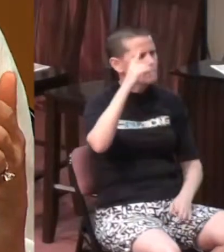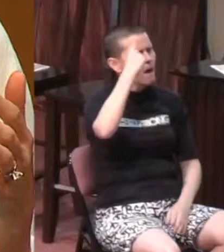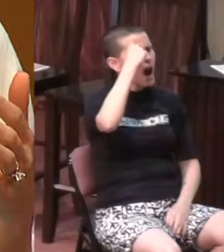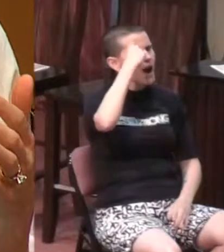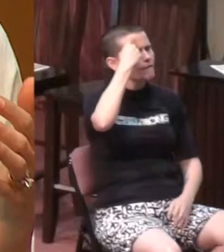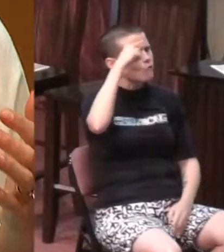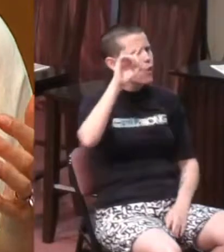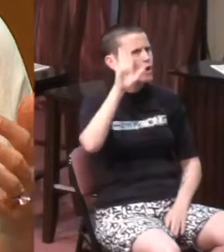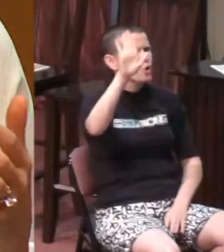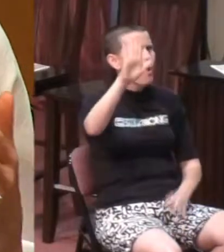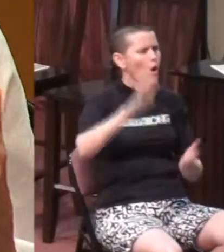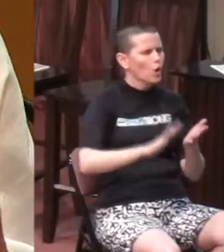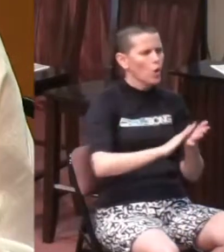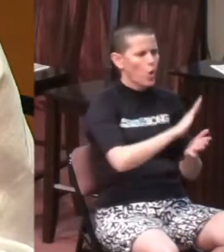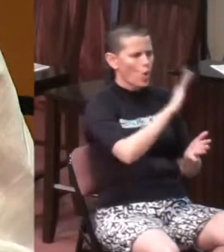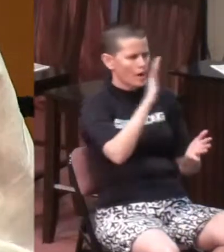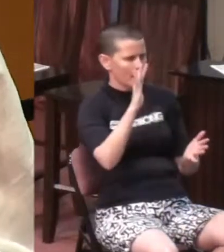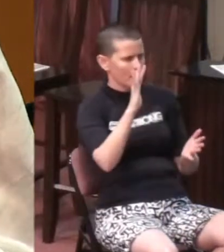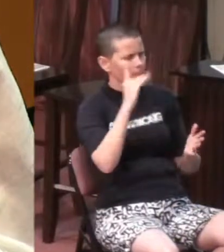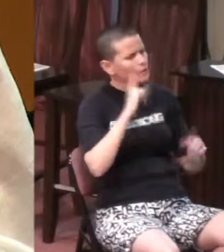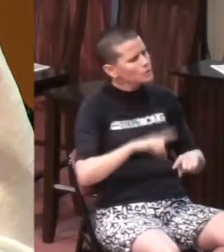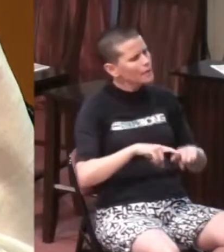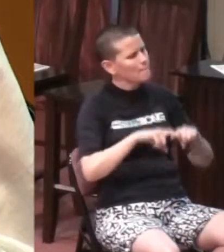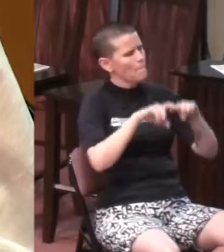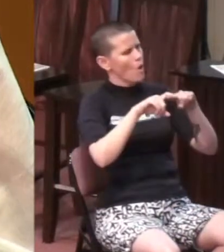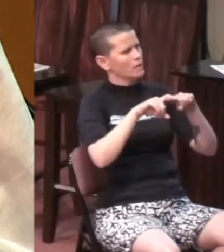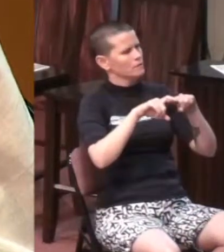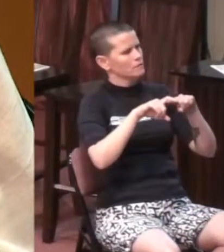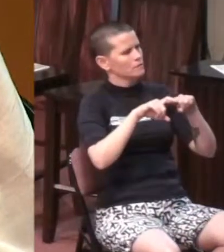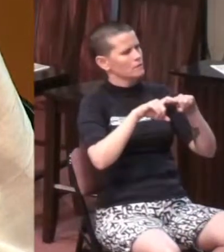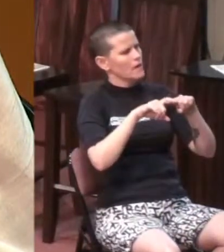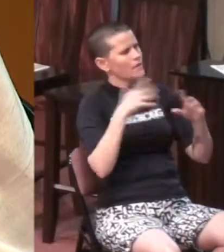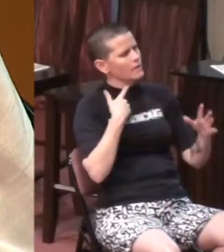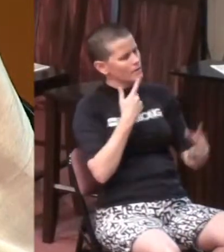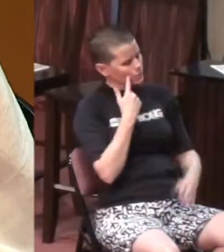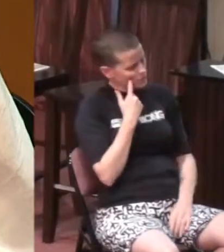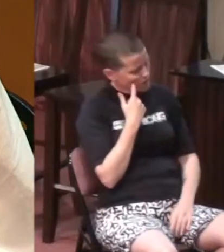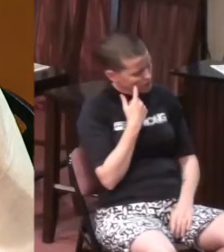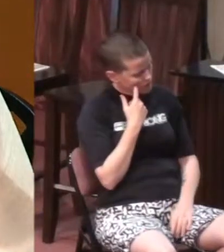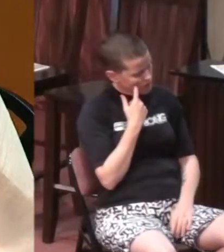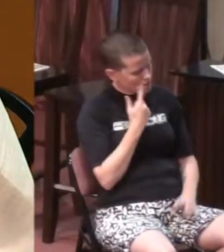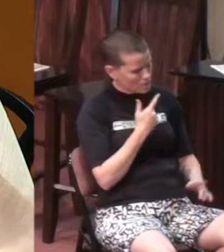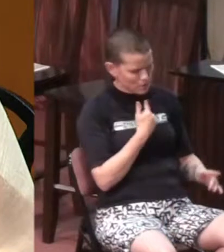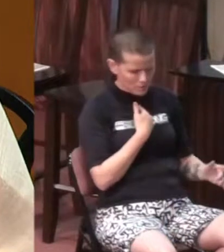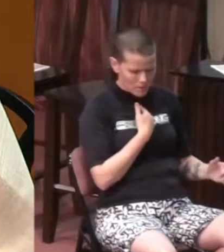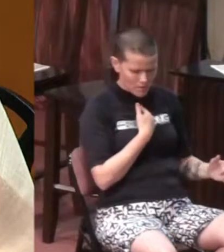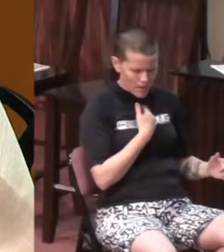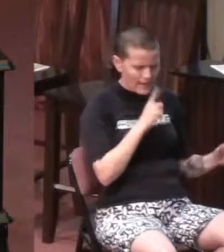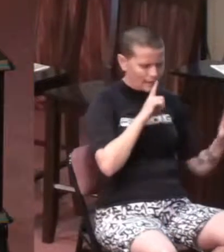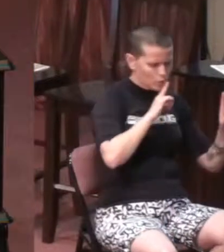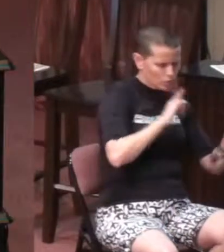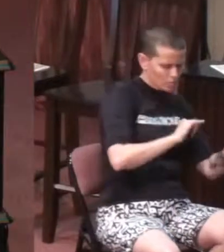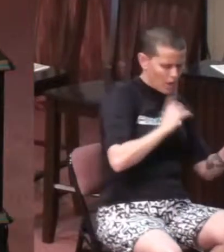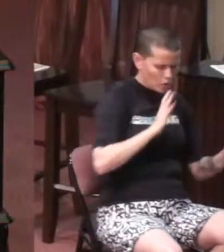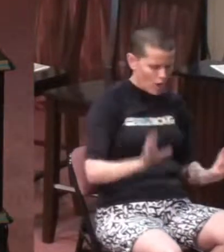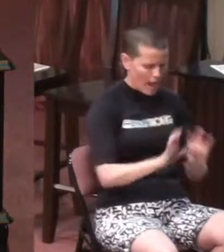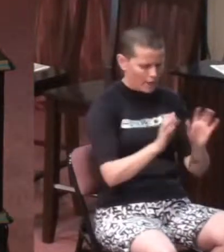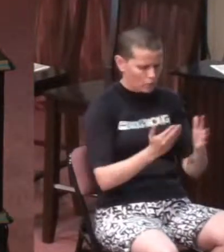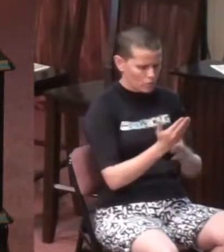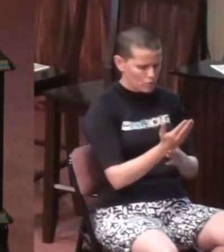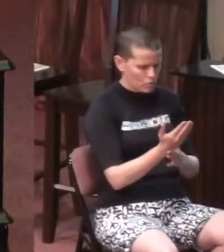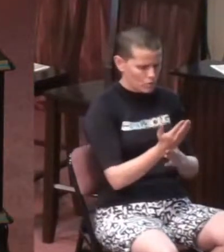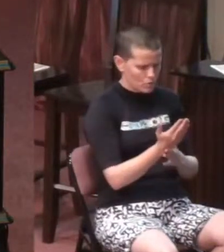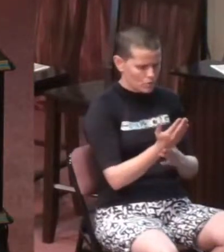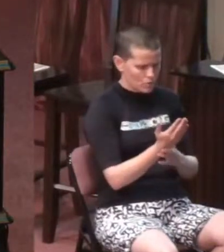I can react to, or that I can respond from, what was never done